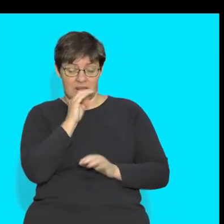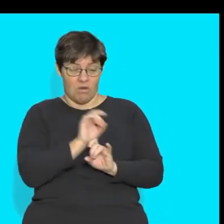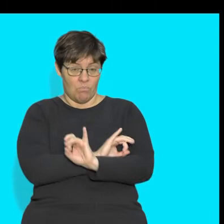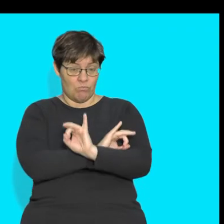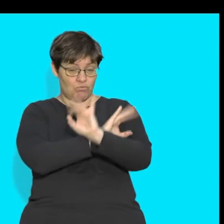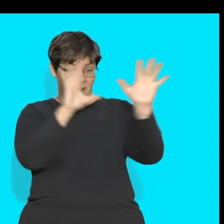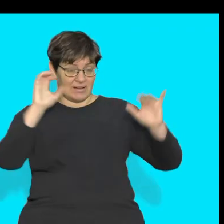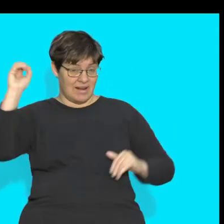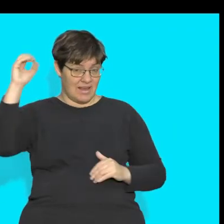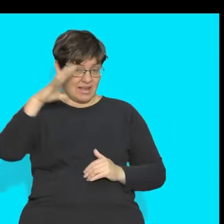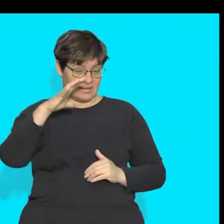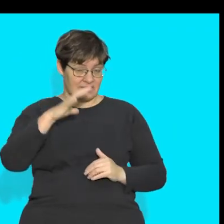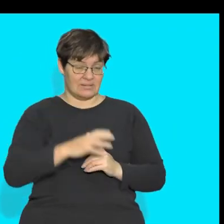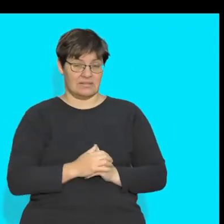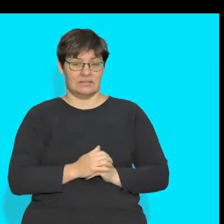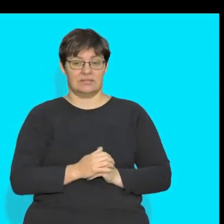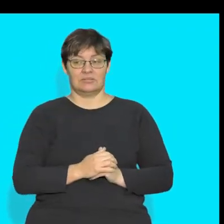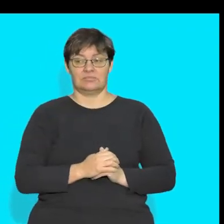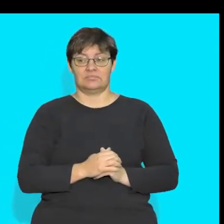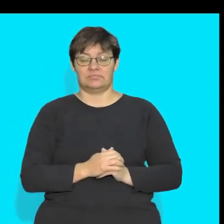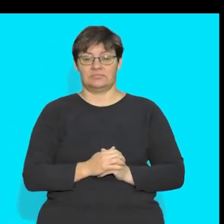brighter light